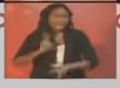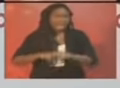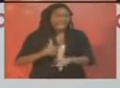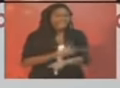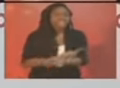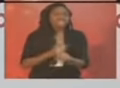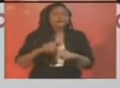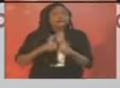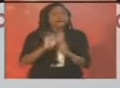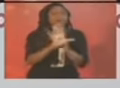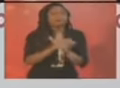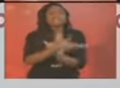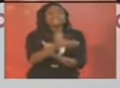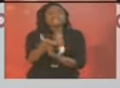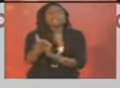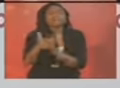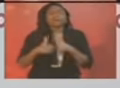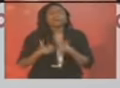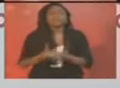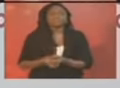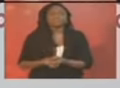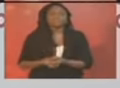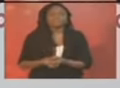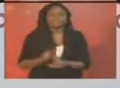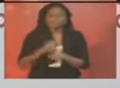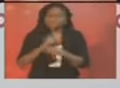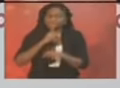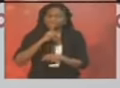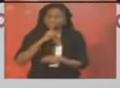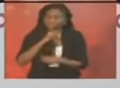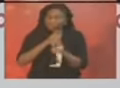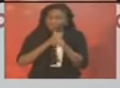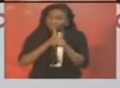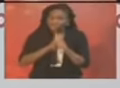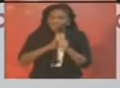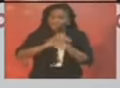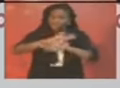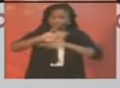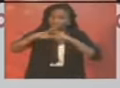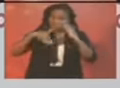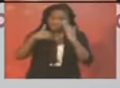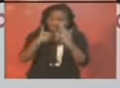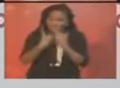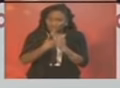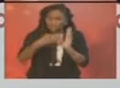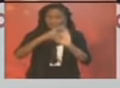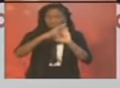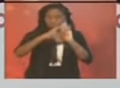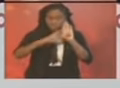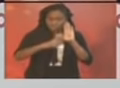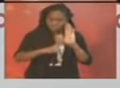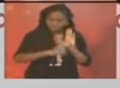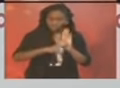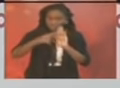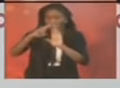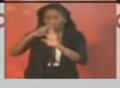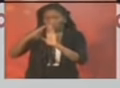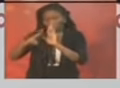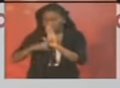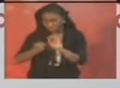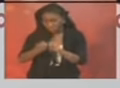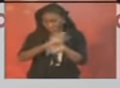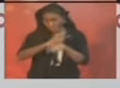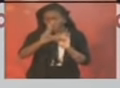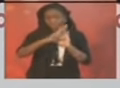short answer is to observe all the measures that you are currently following. And I'm going to repeat these measures as these women,